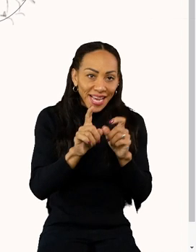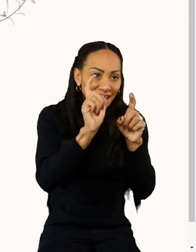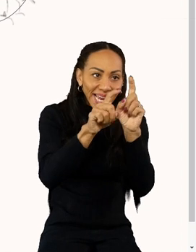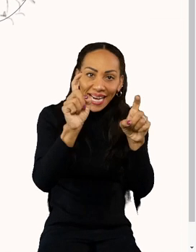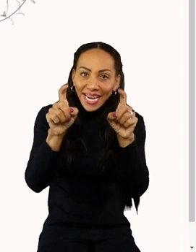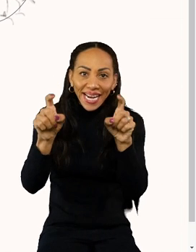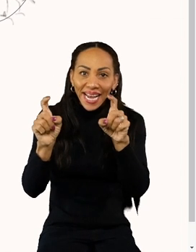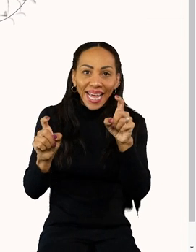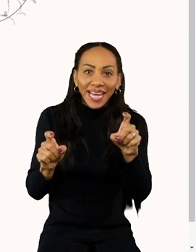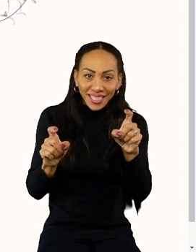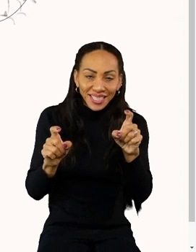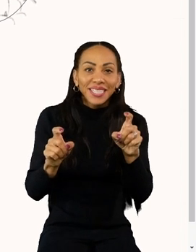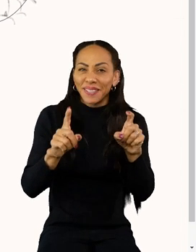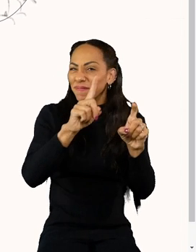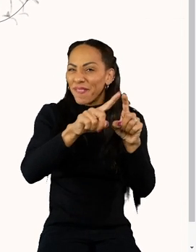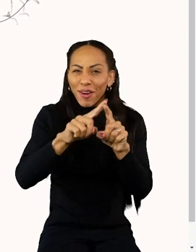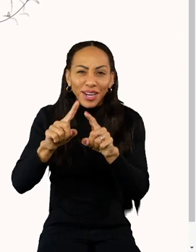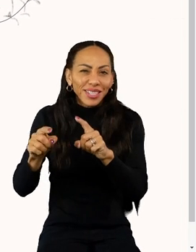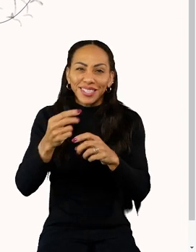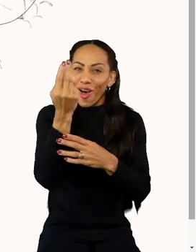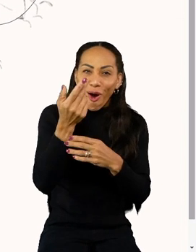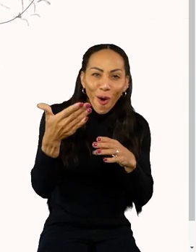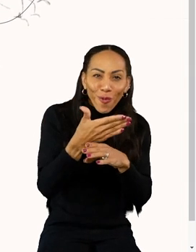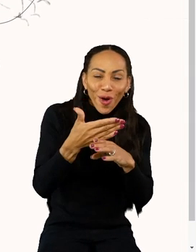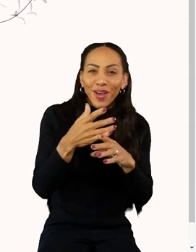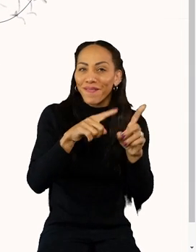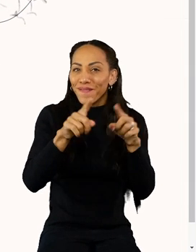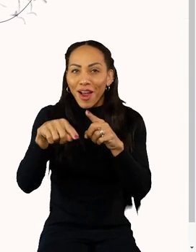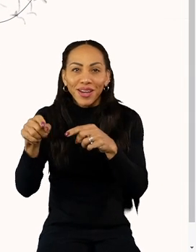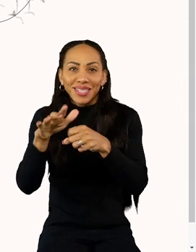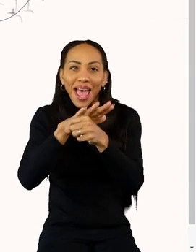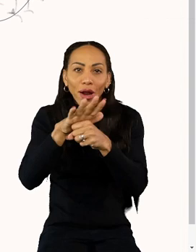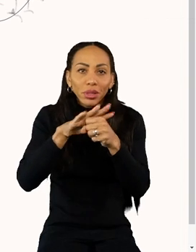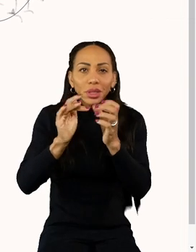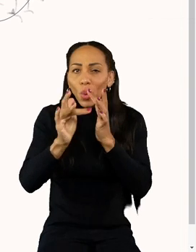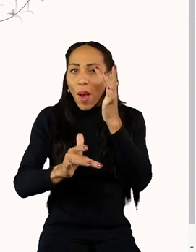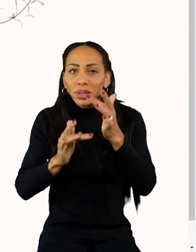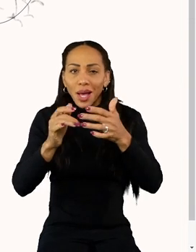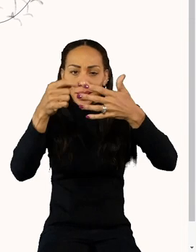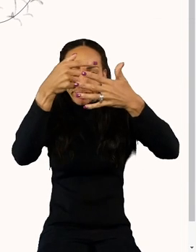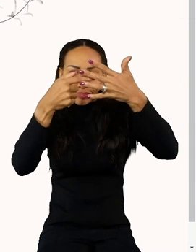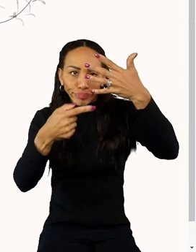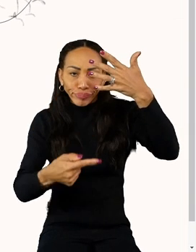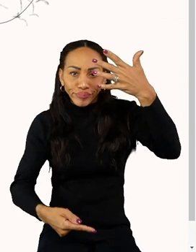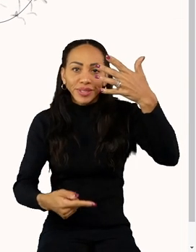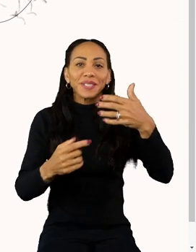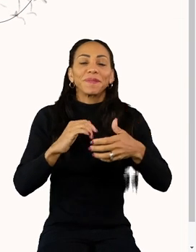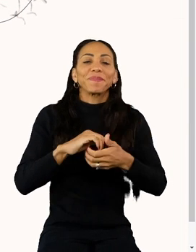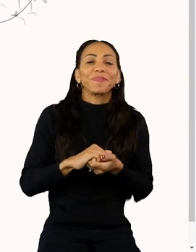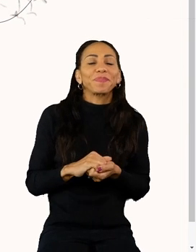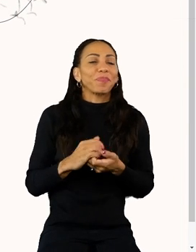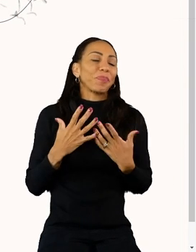Navigate through this world by using the buttons on the brain. And then you've got your different artworks and different areas of the website.